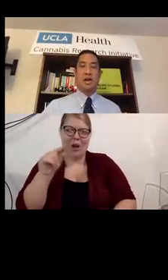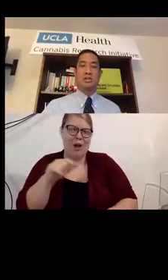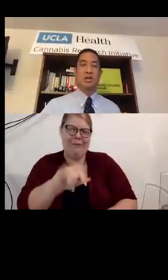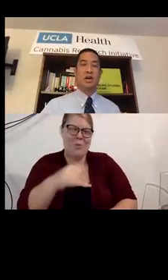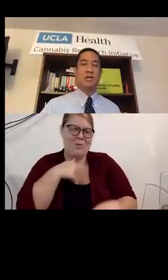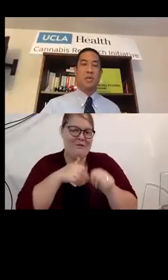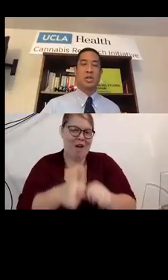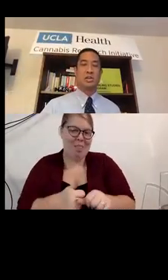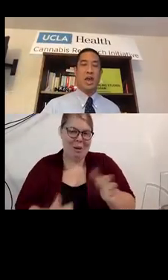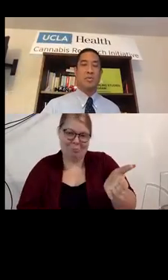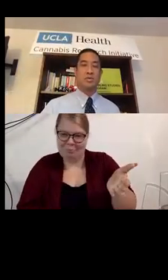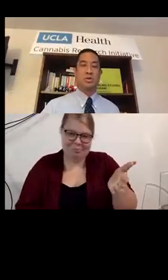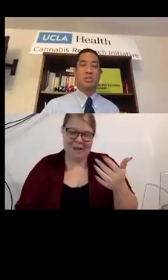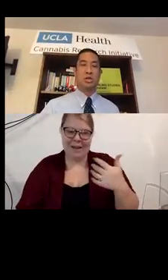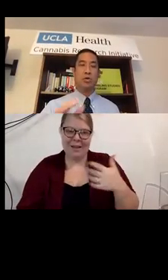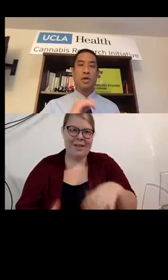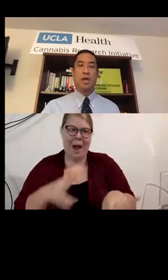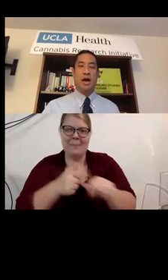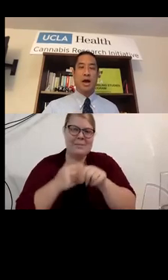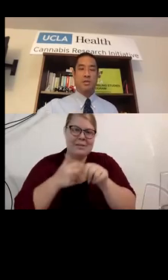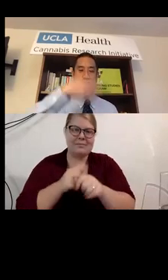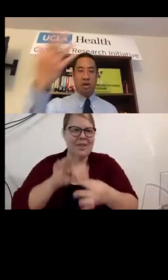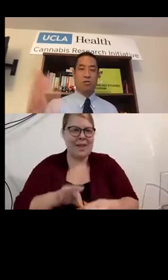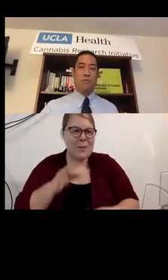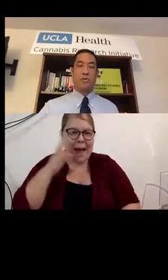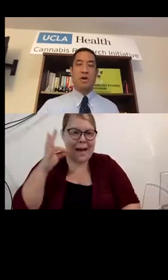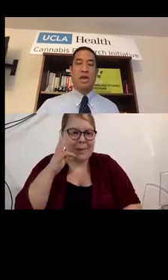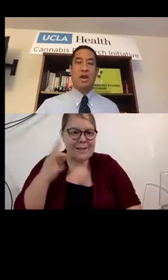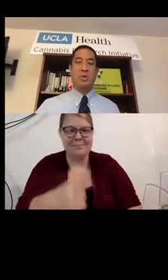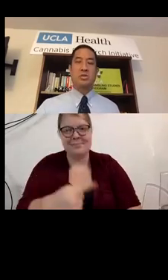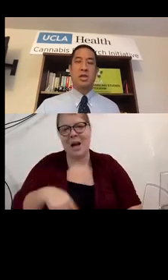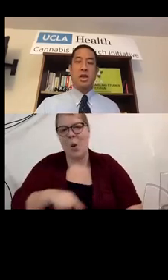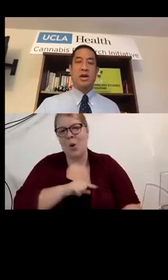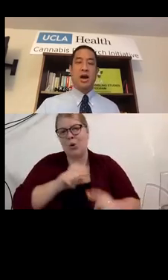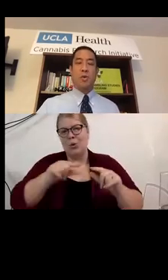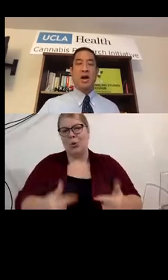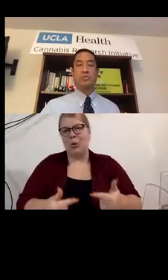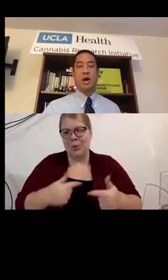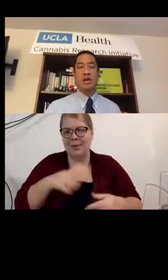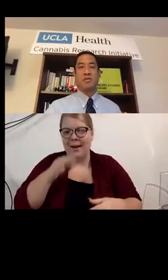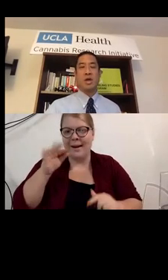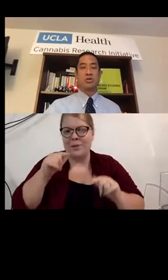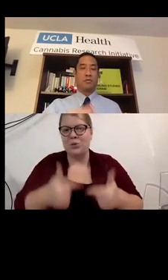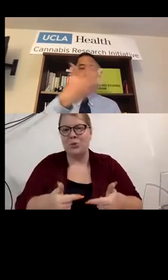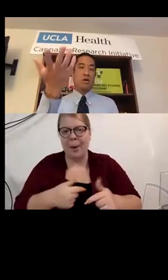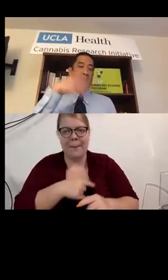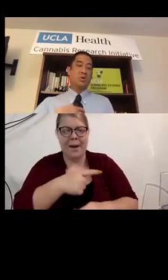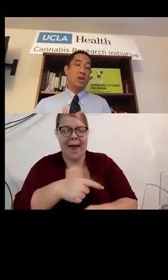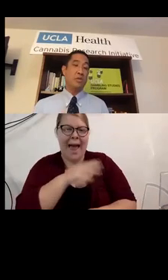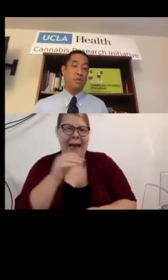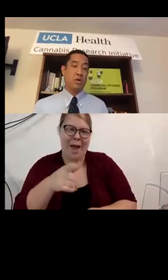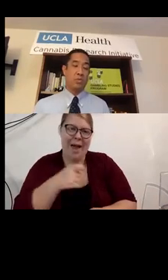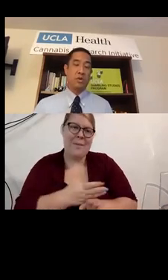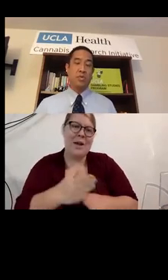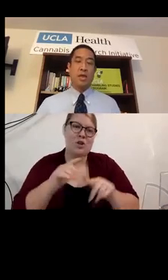the latest updates on cannabis, please do. That's our group for our cannabis. And likewise, we also have a major group for our gambling